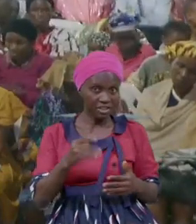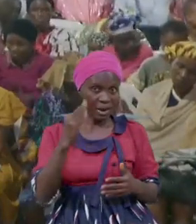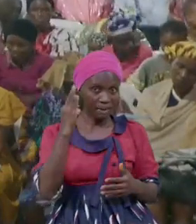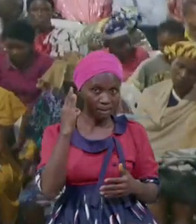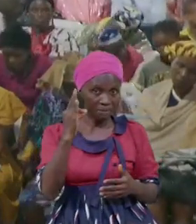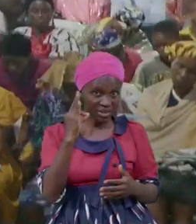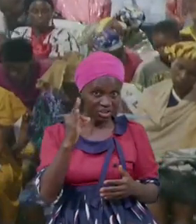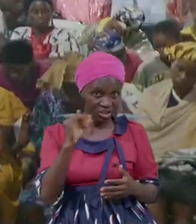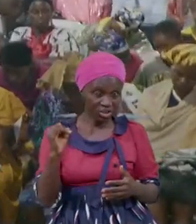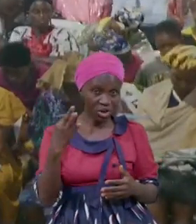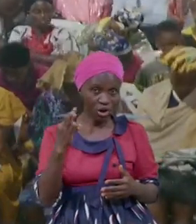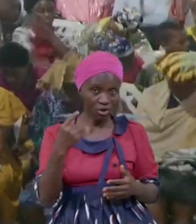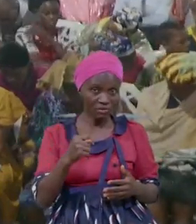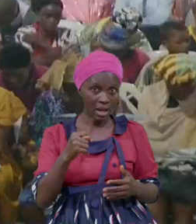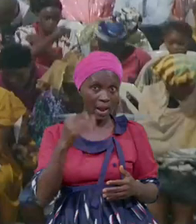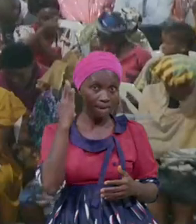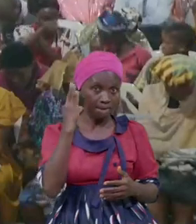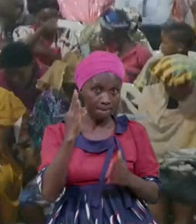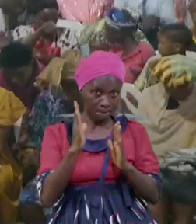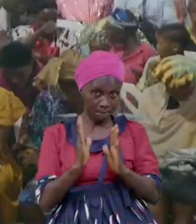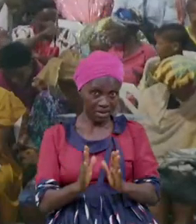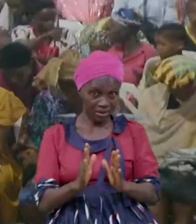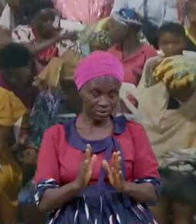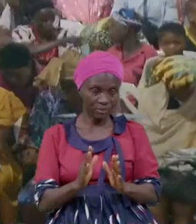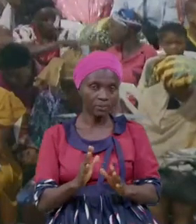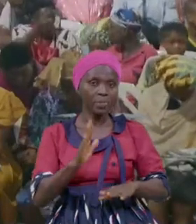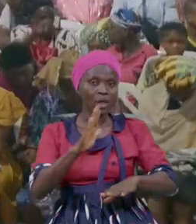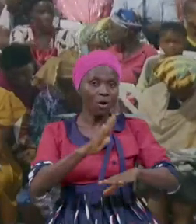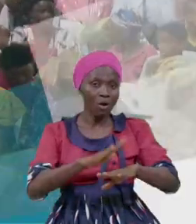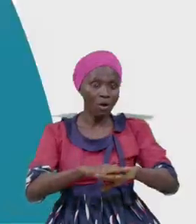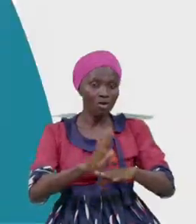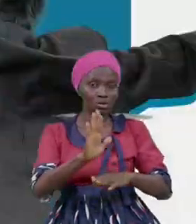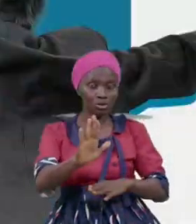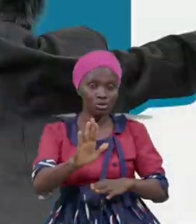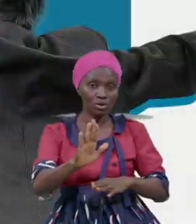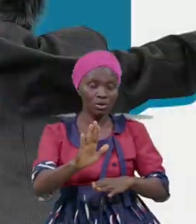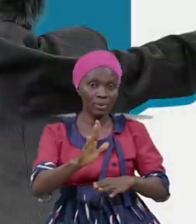the system you use to receive the message.